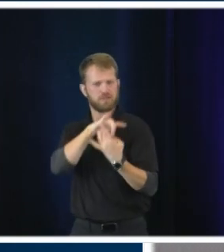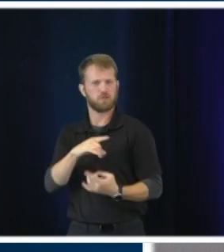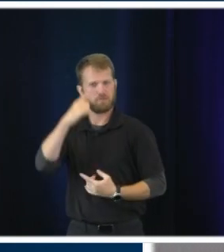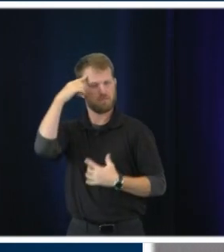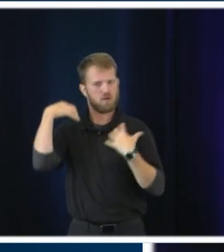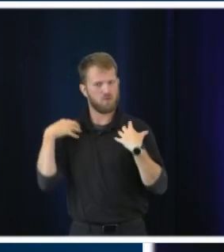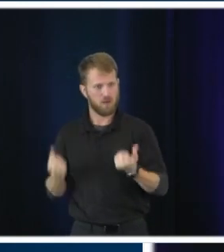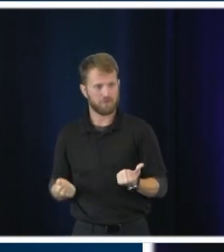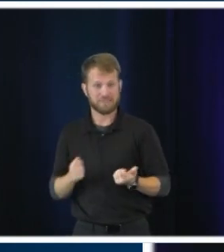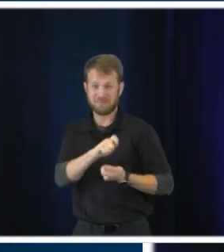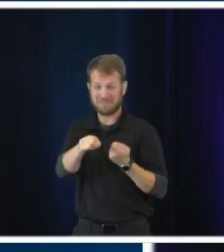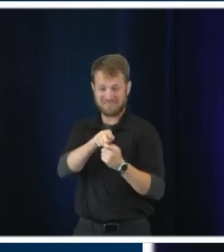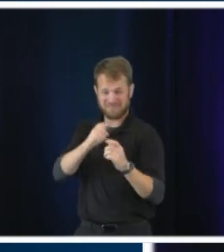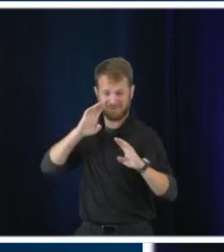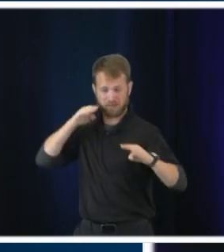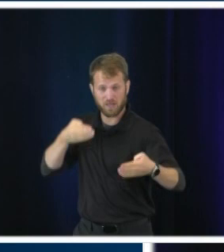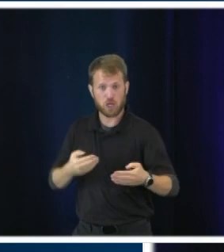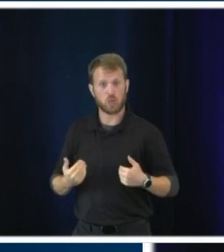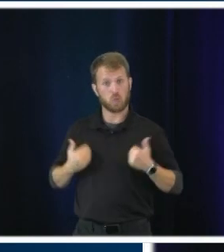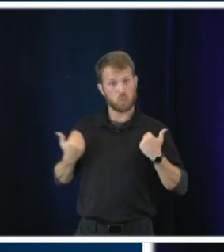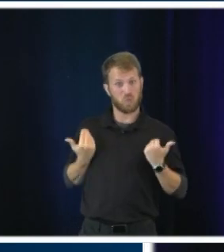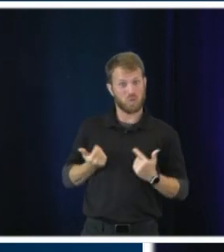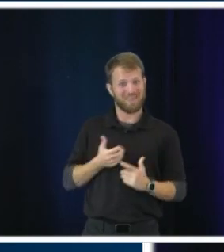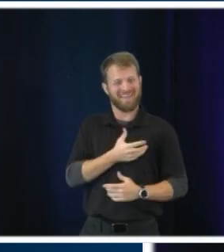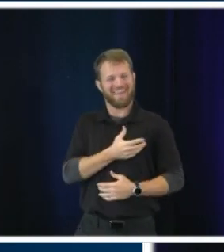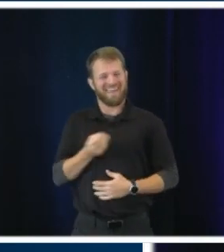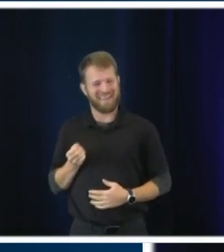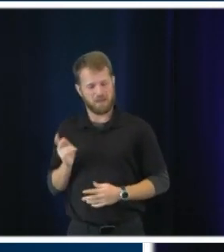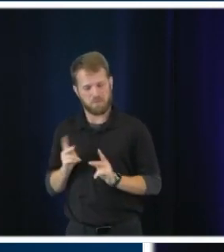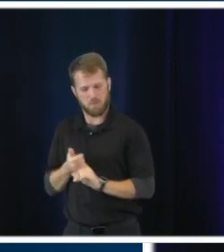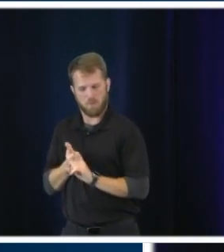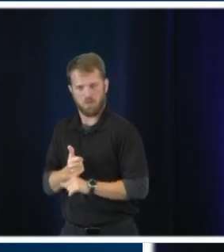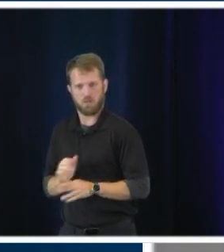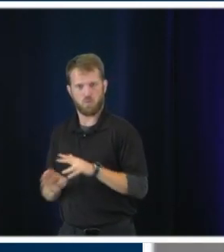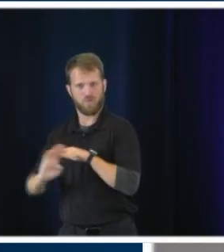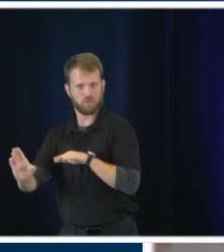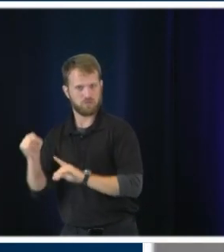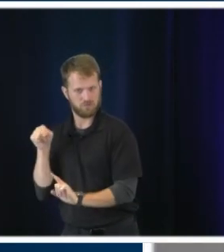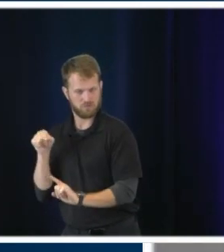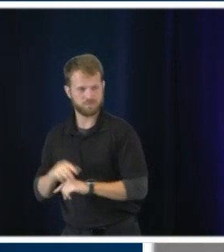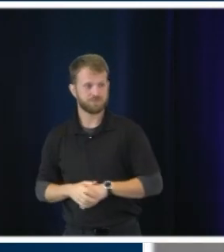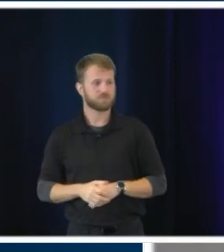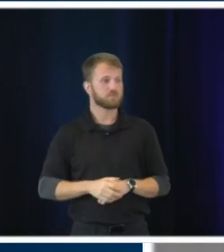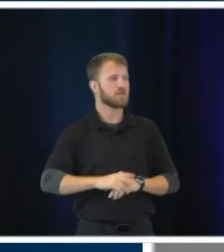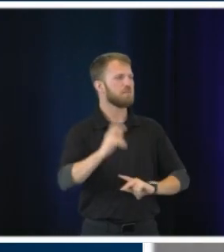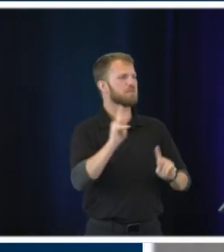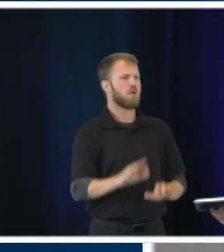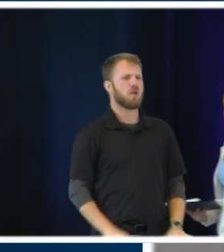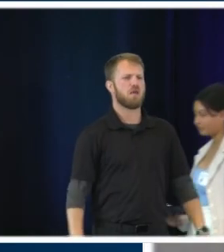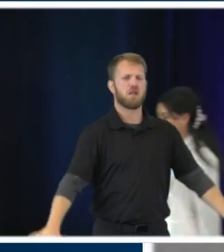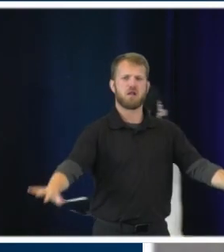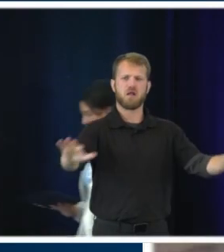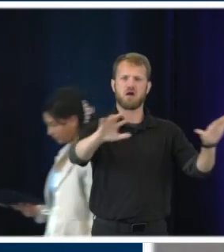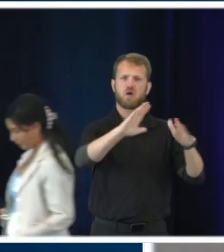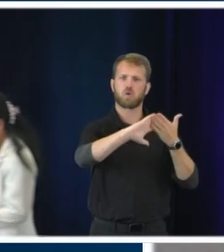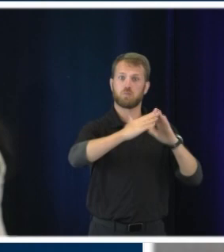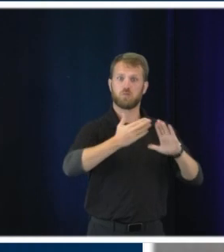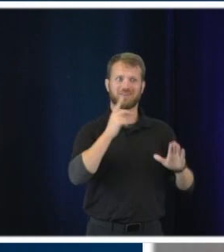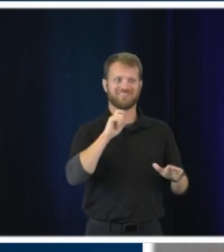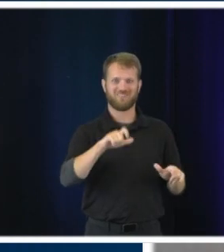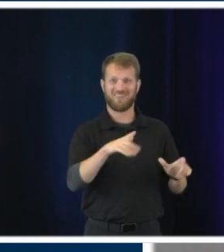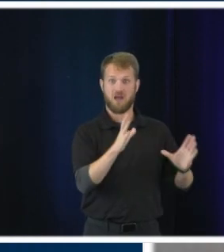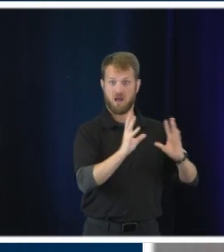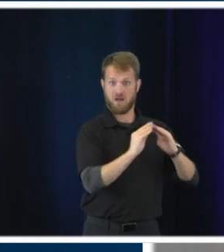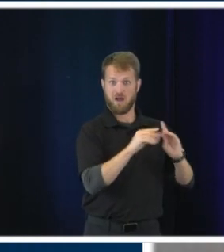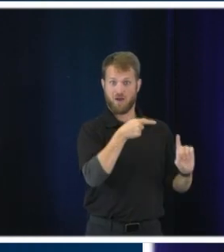especially among youth and refugees. She engaged with partners and stakeholders across her community to make this conference